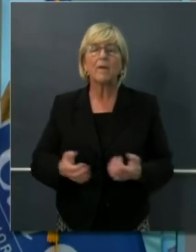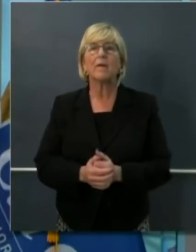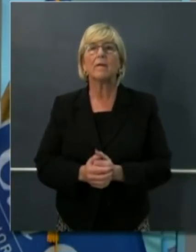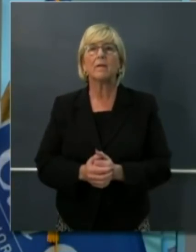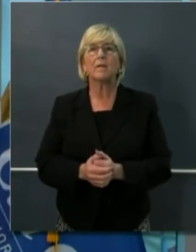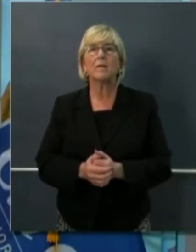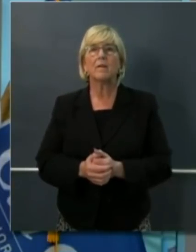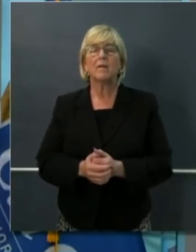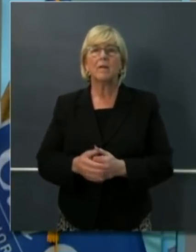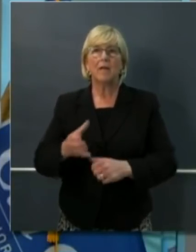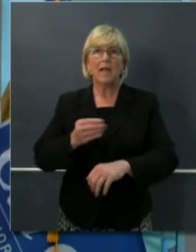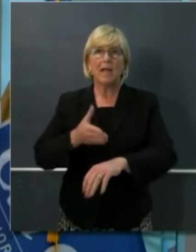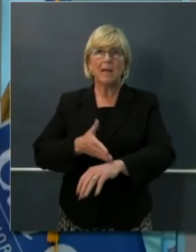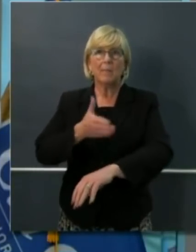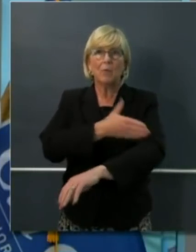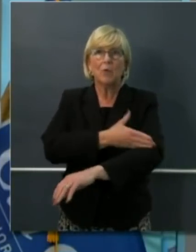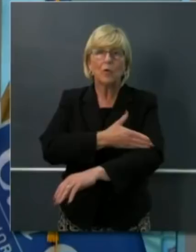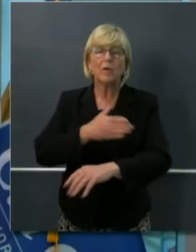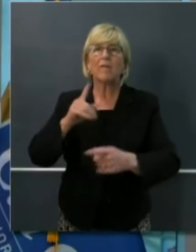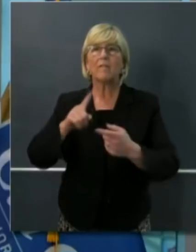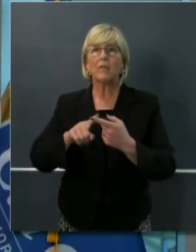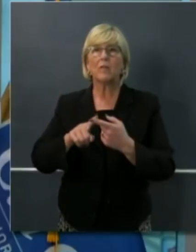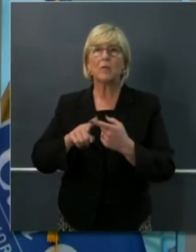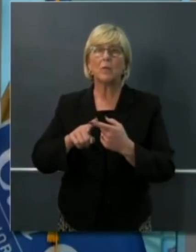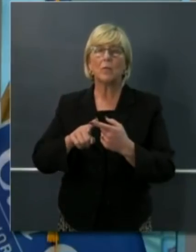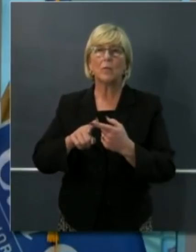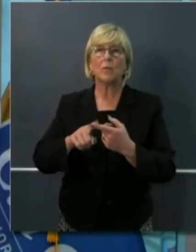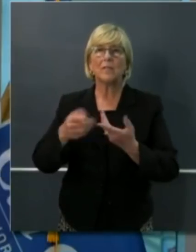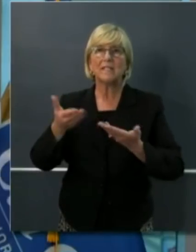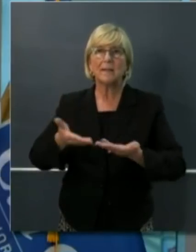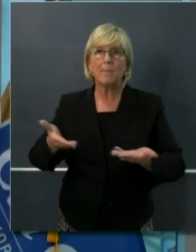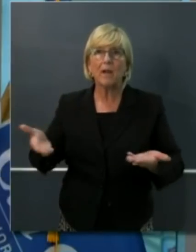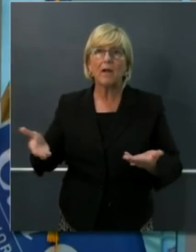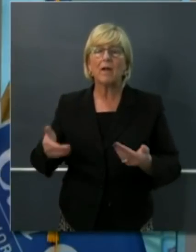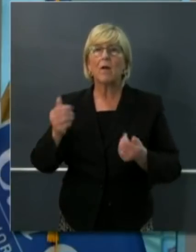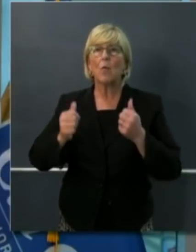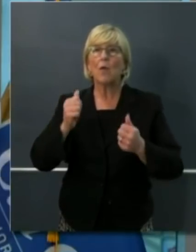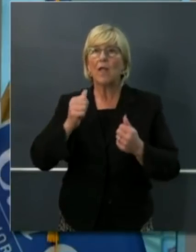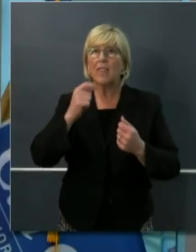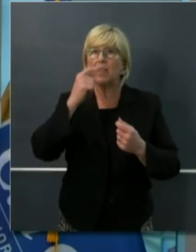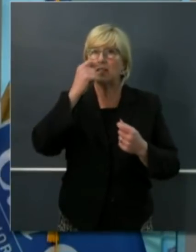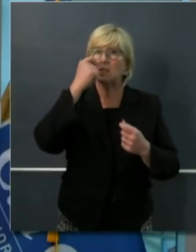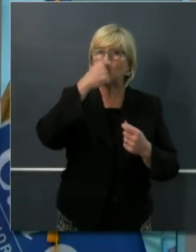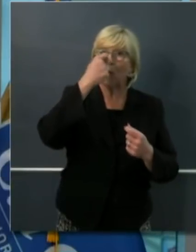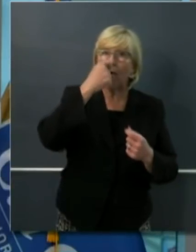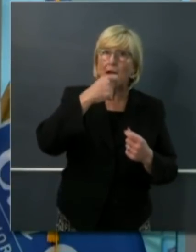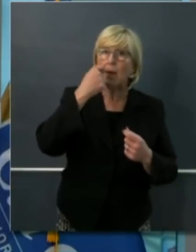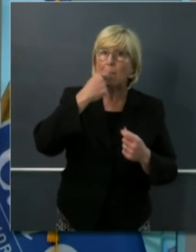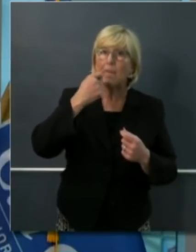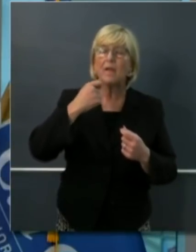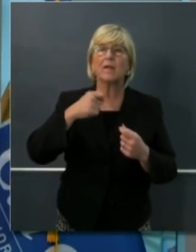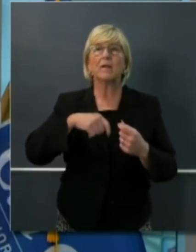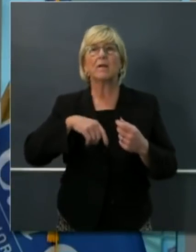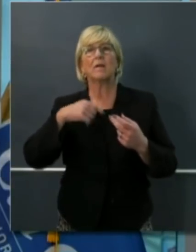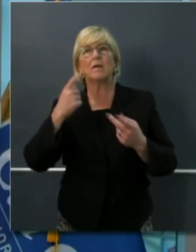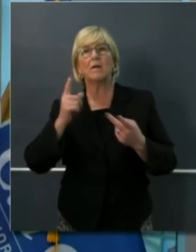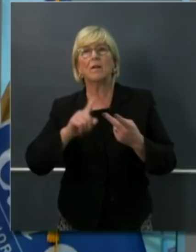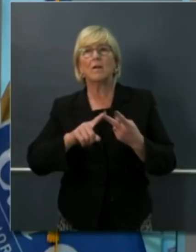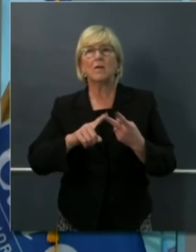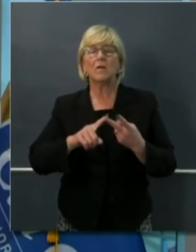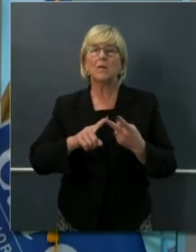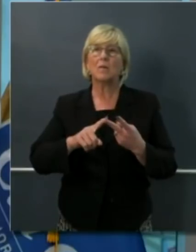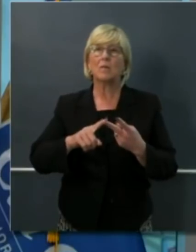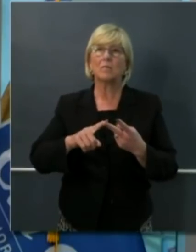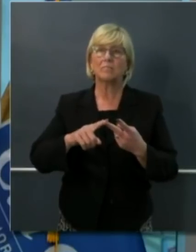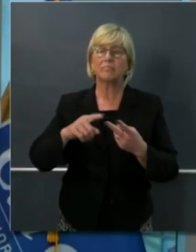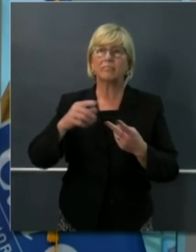improvements on our ability to obtain the supplies, whether it's swabs or viral transport media, our ability to work with